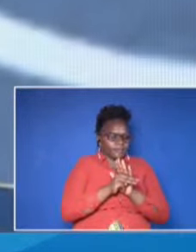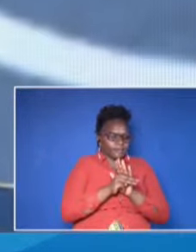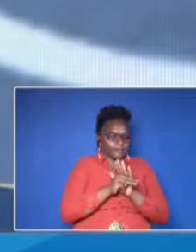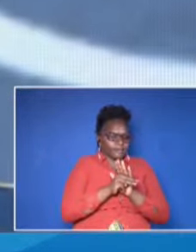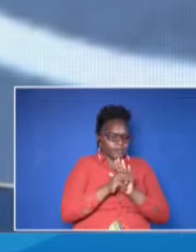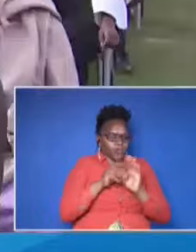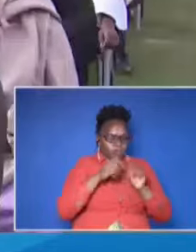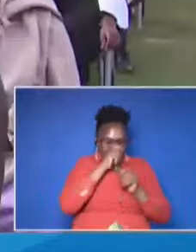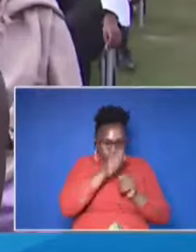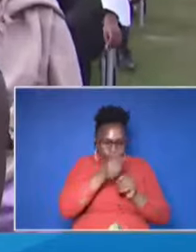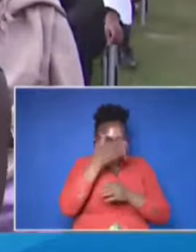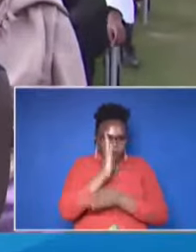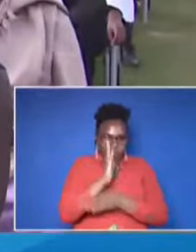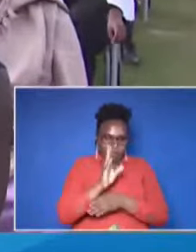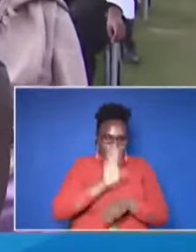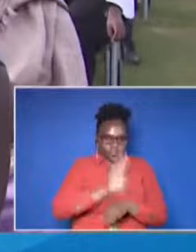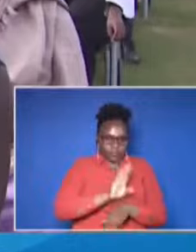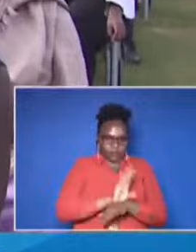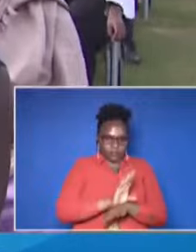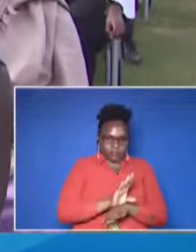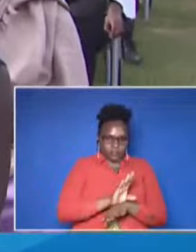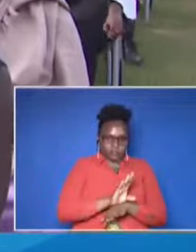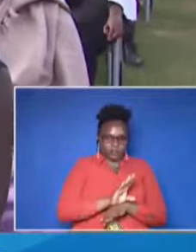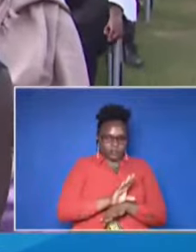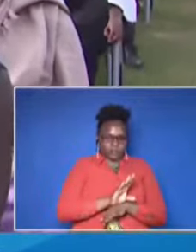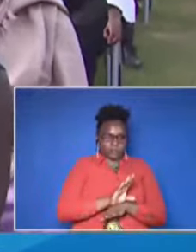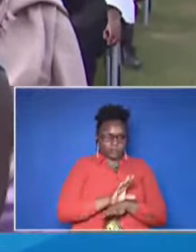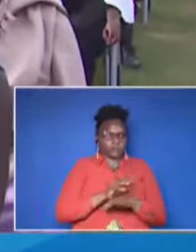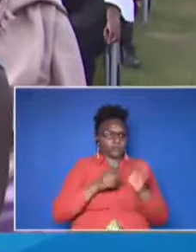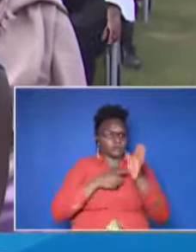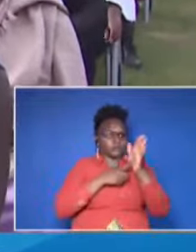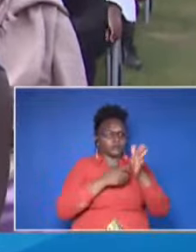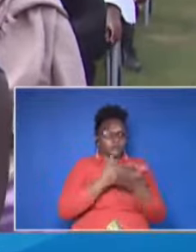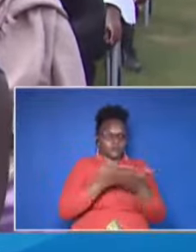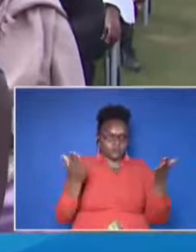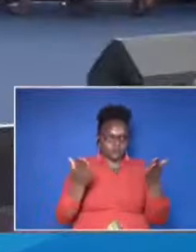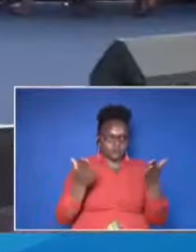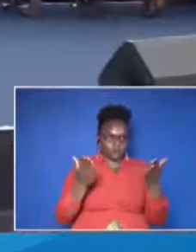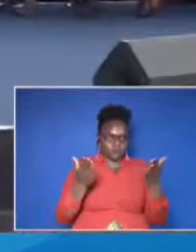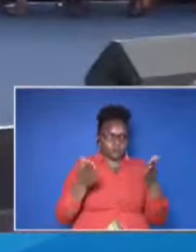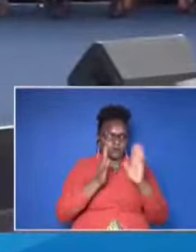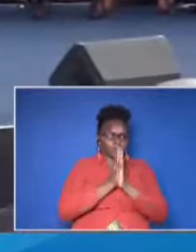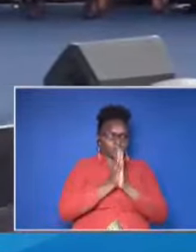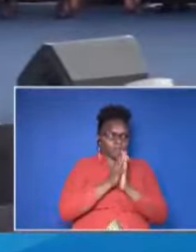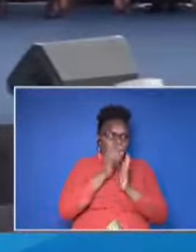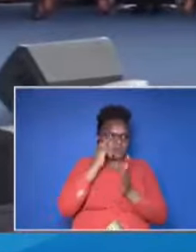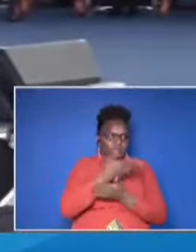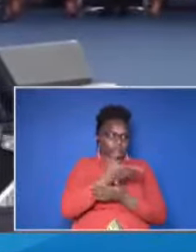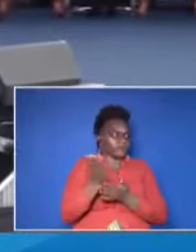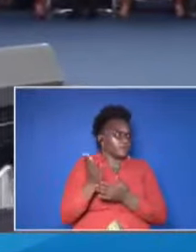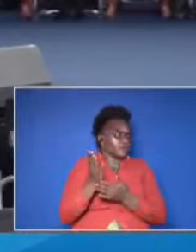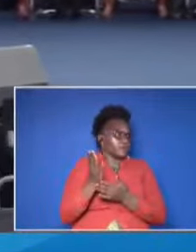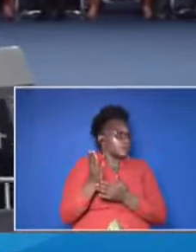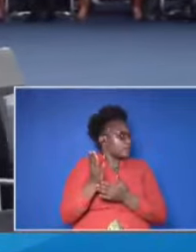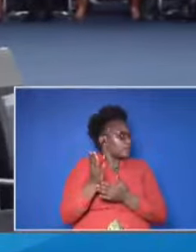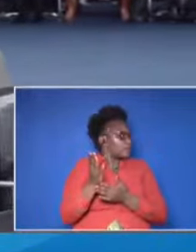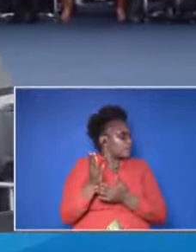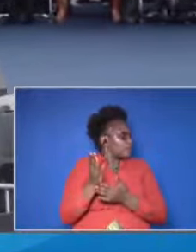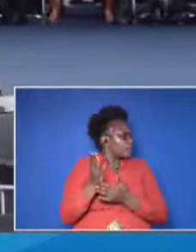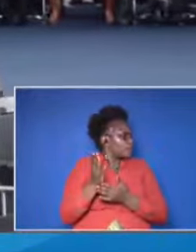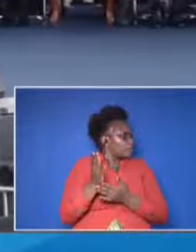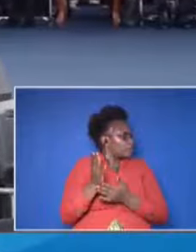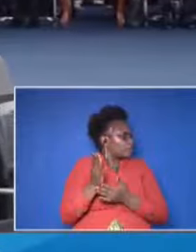God as the church I want to assure you your Excellency that we are praying for you and your admin